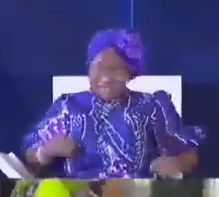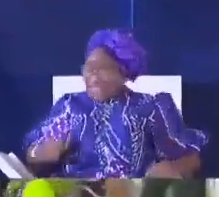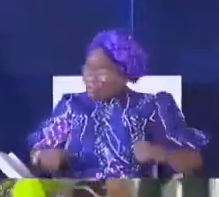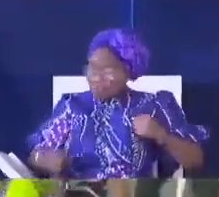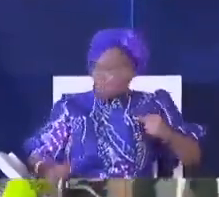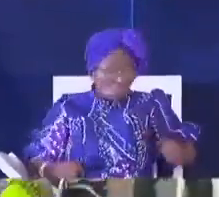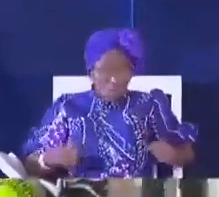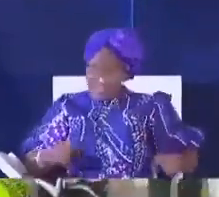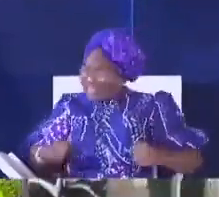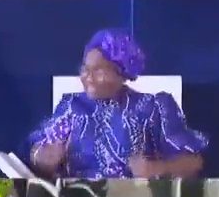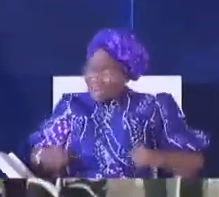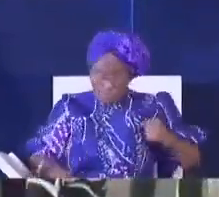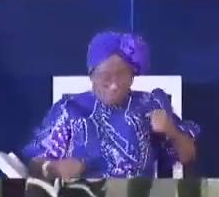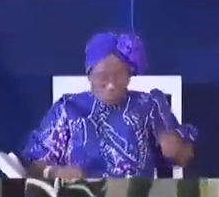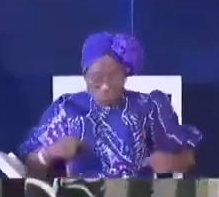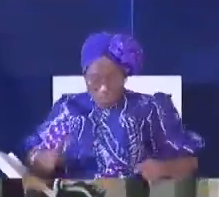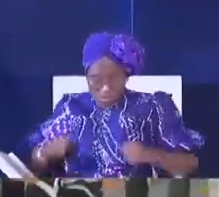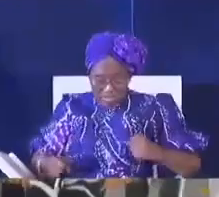be.